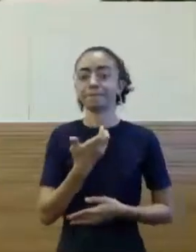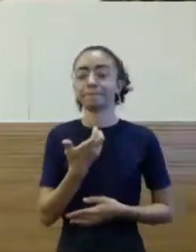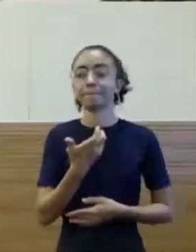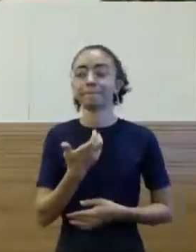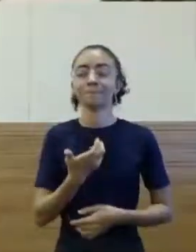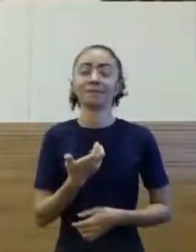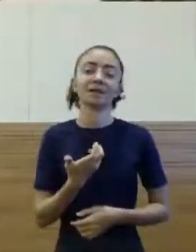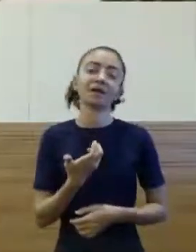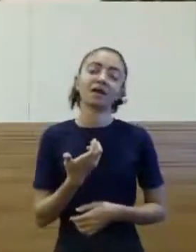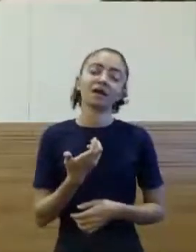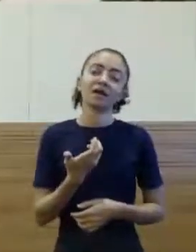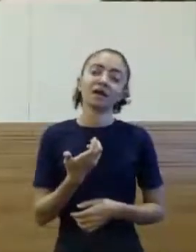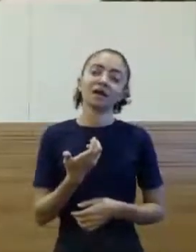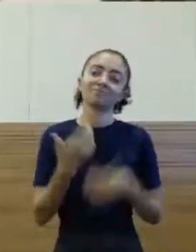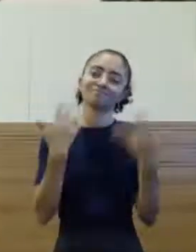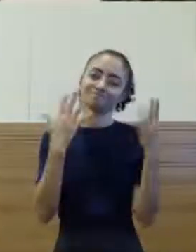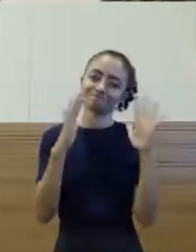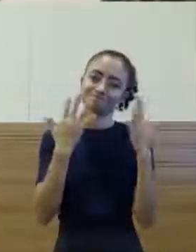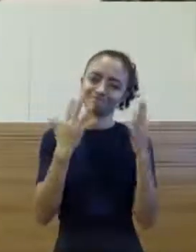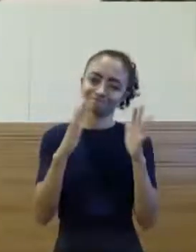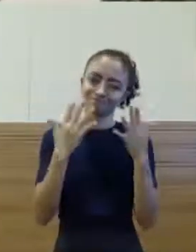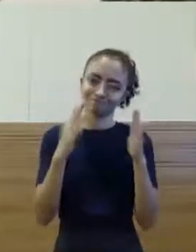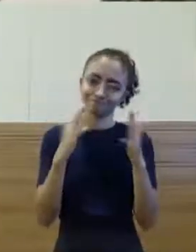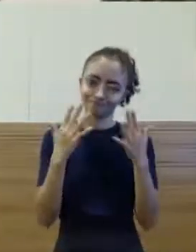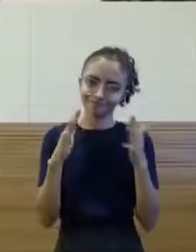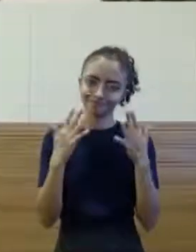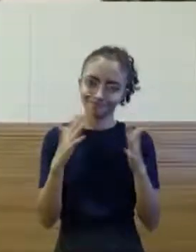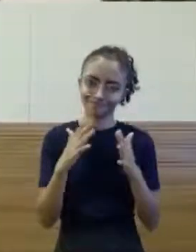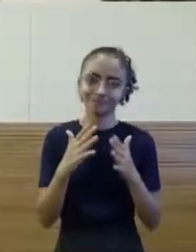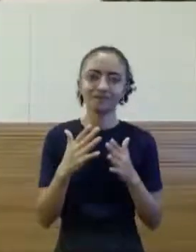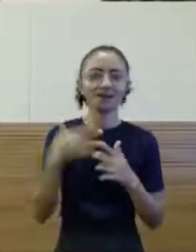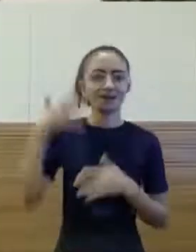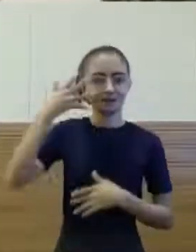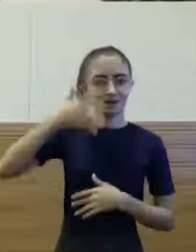want to congratulate the organization and